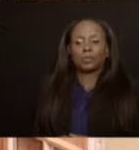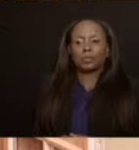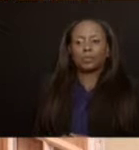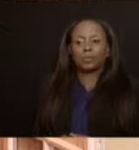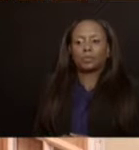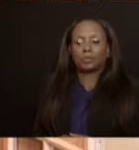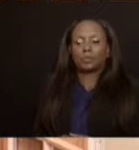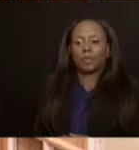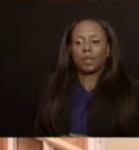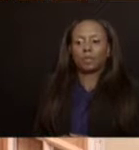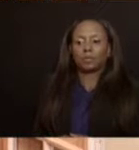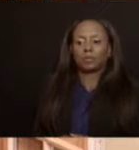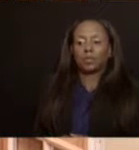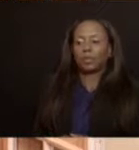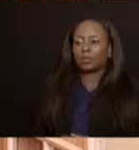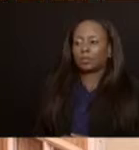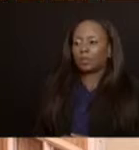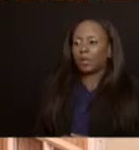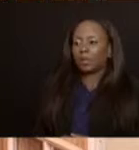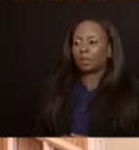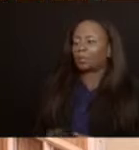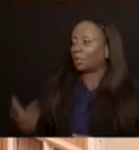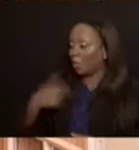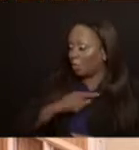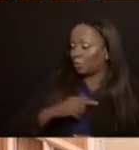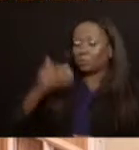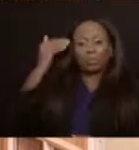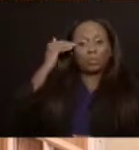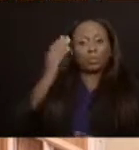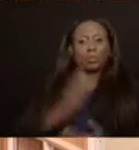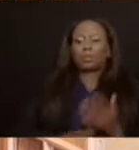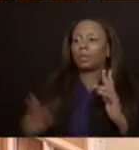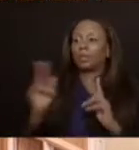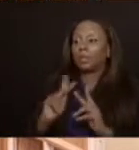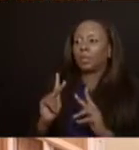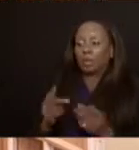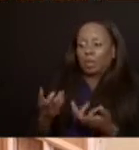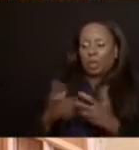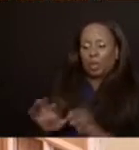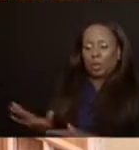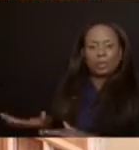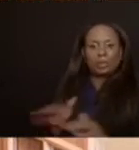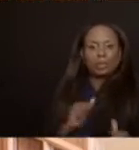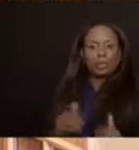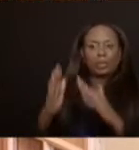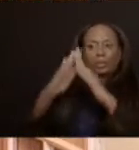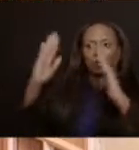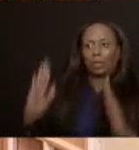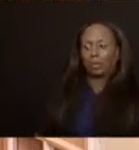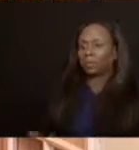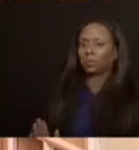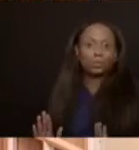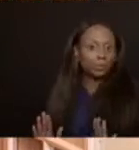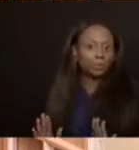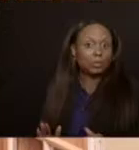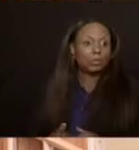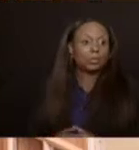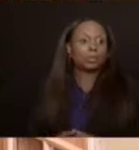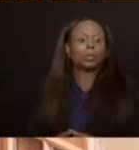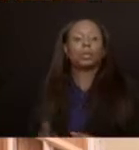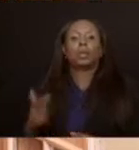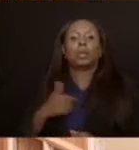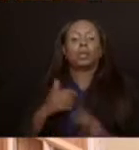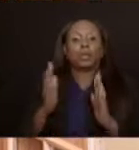lot of angst and nervousness still with some people not wanting to come out of their houses. I've asked, therefore, that the mobile